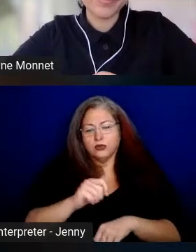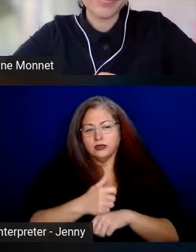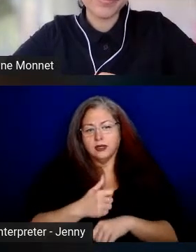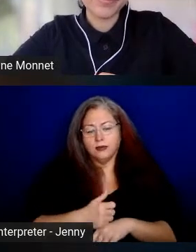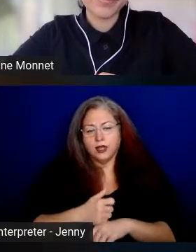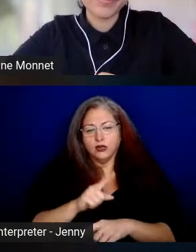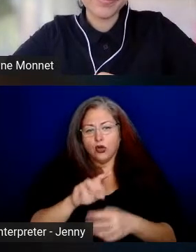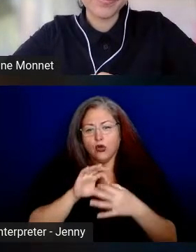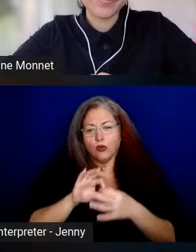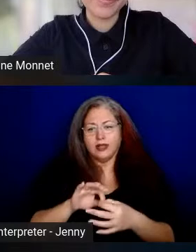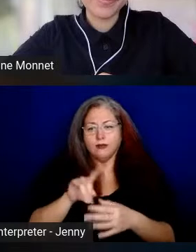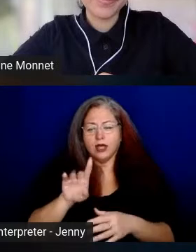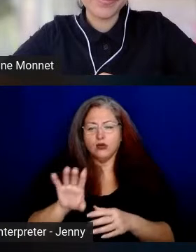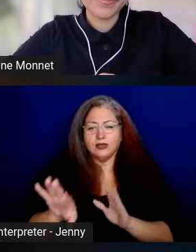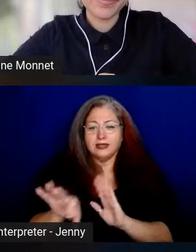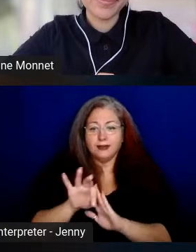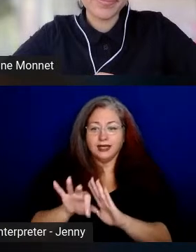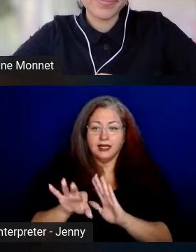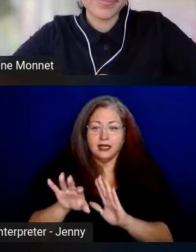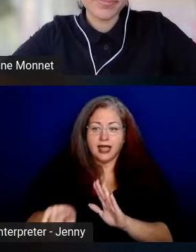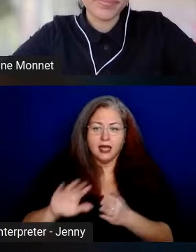communities, how you decide who you're going to work with.